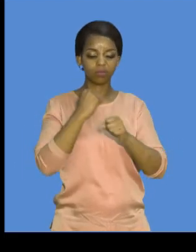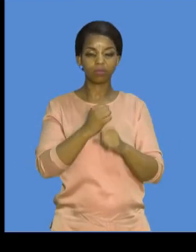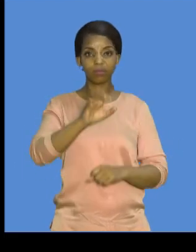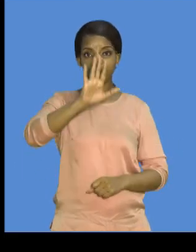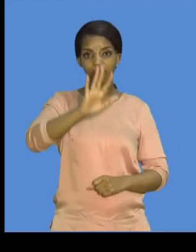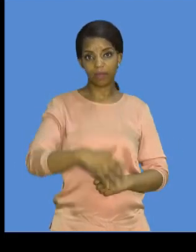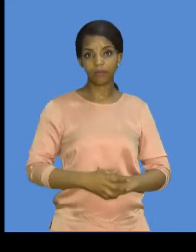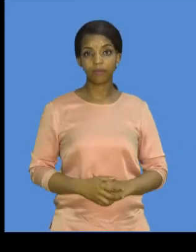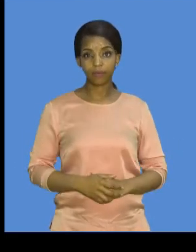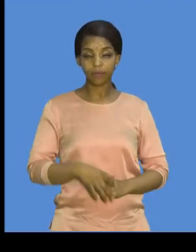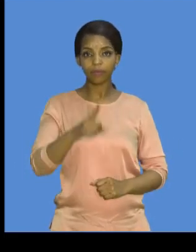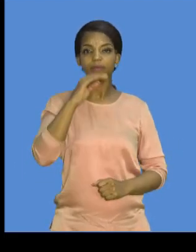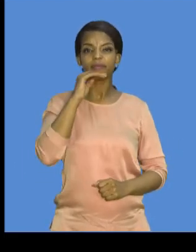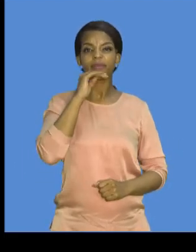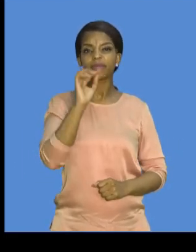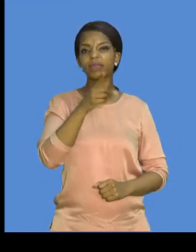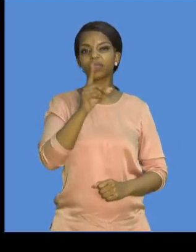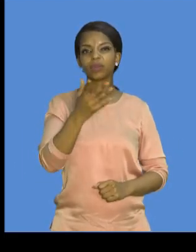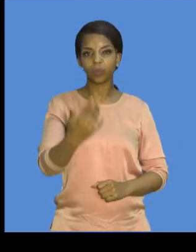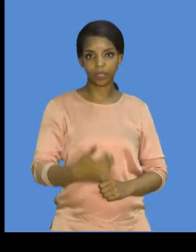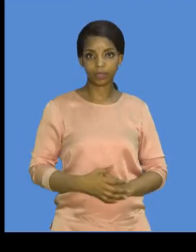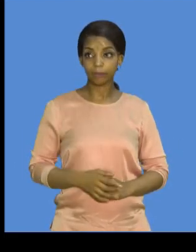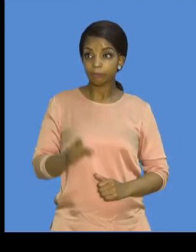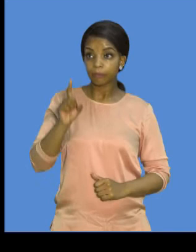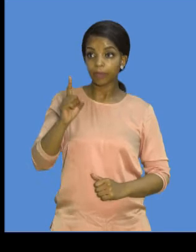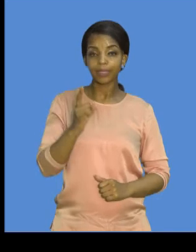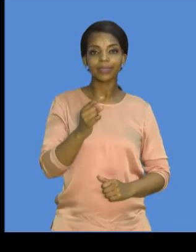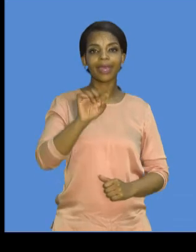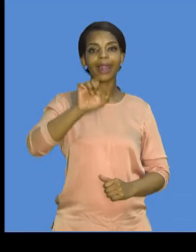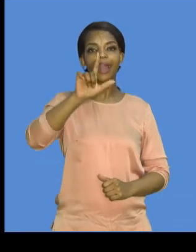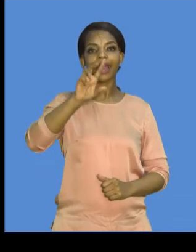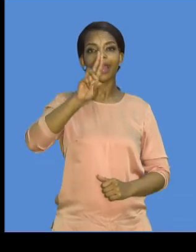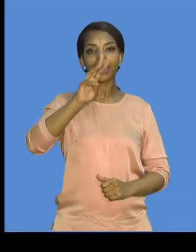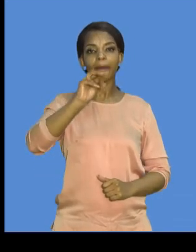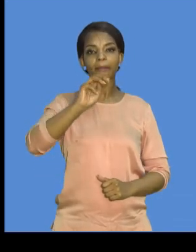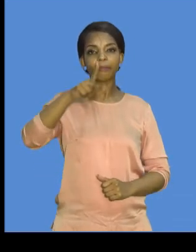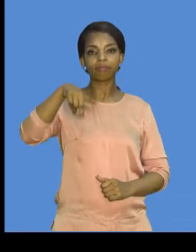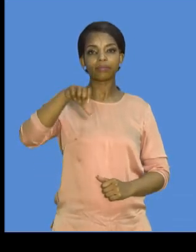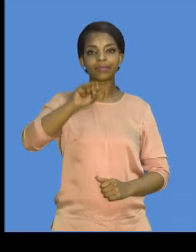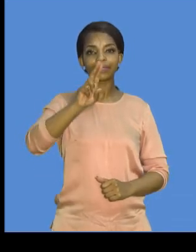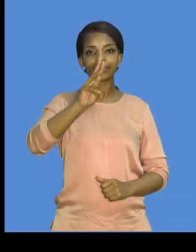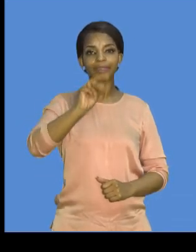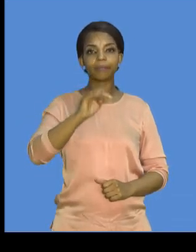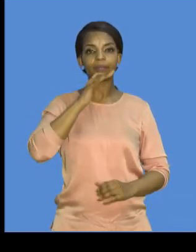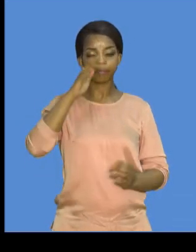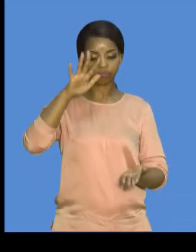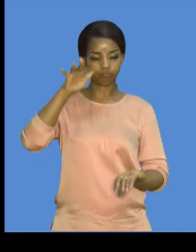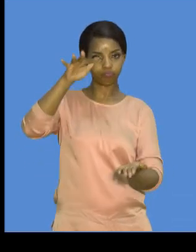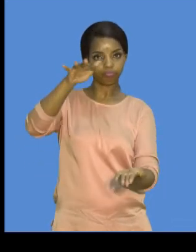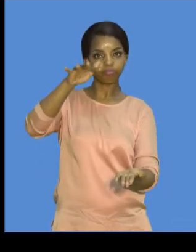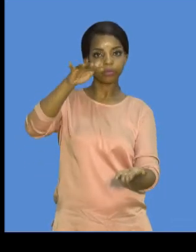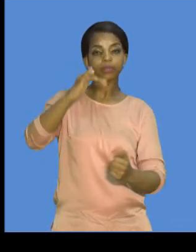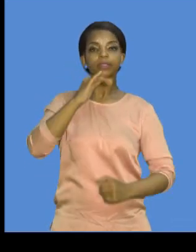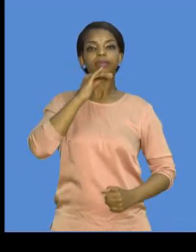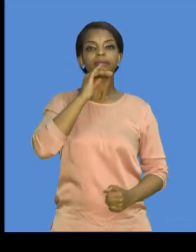mean? It means this is actually considered a lump sum, right? This is a lump sum. So this person